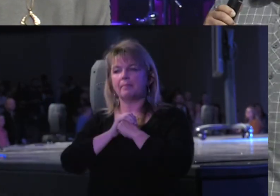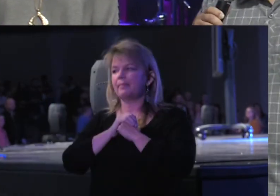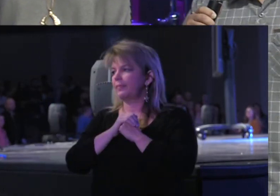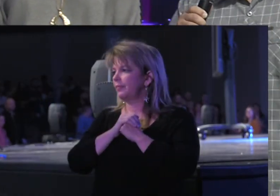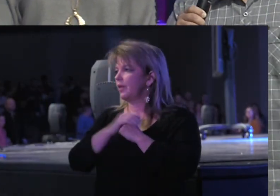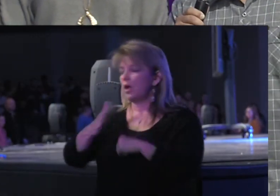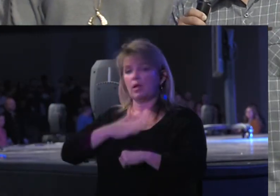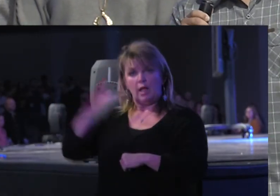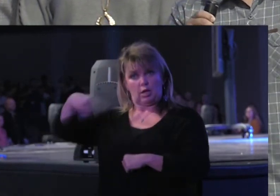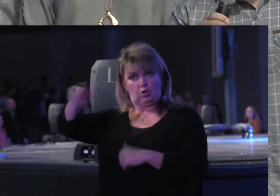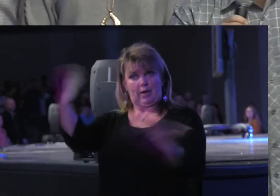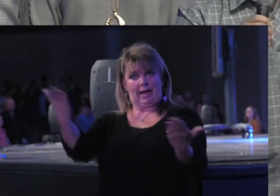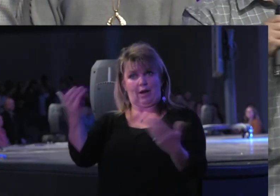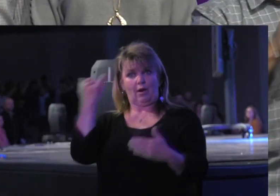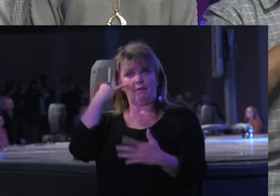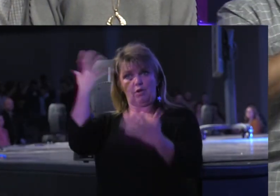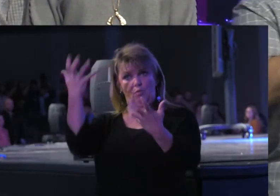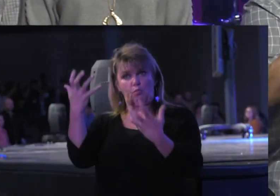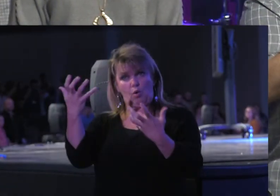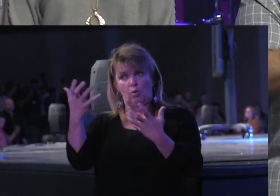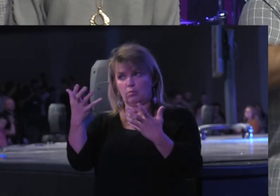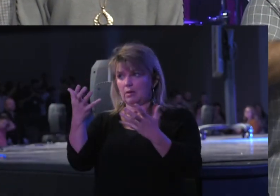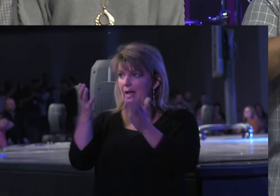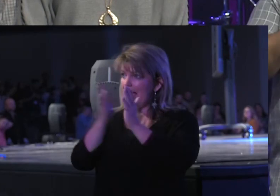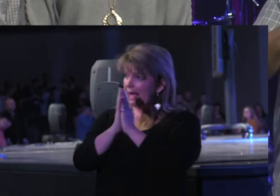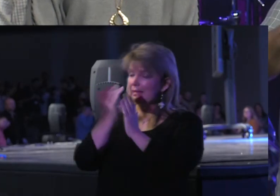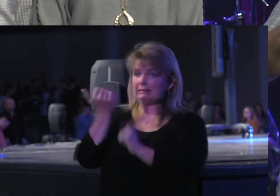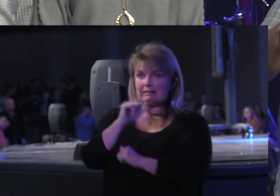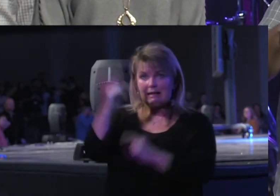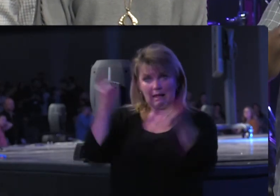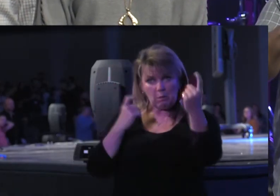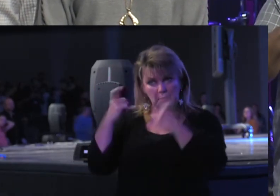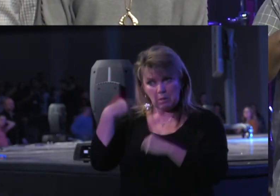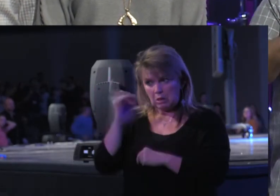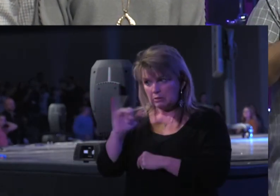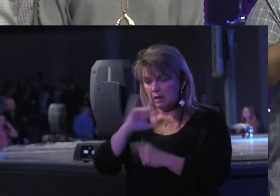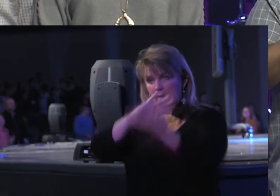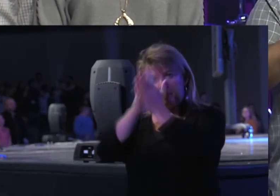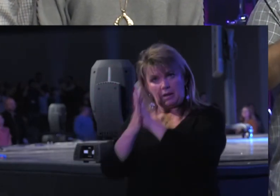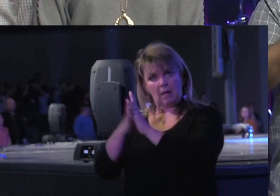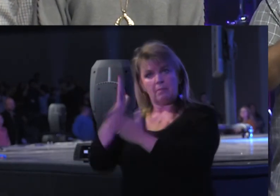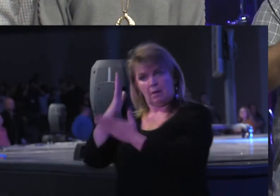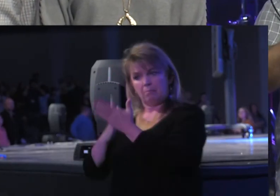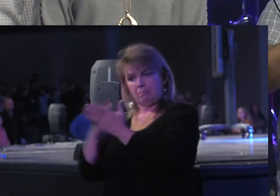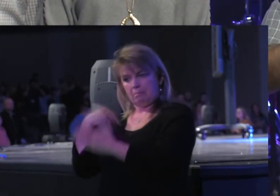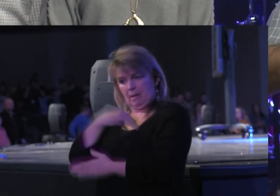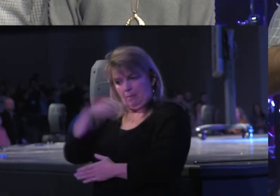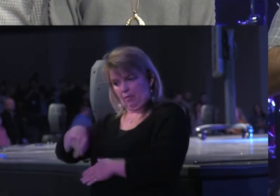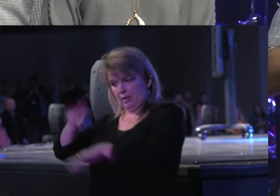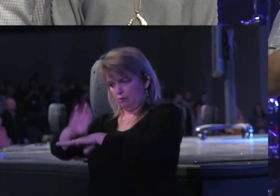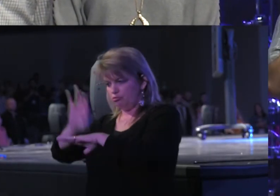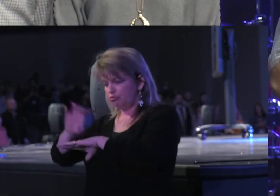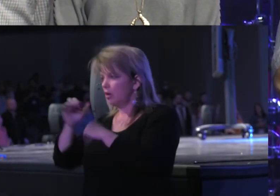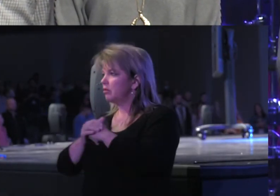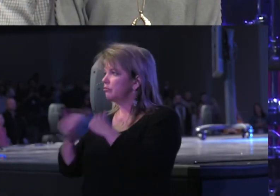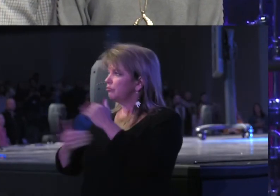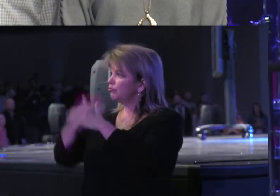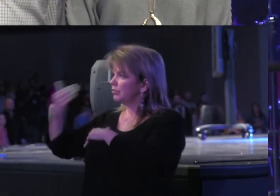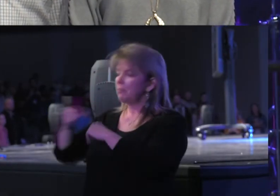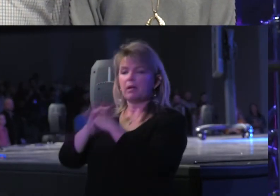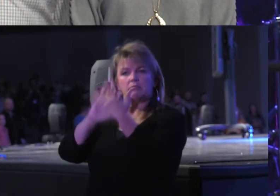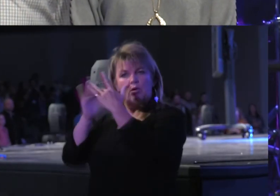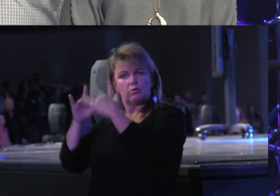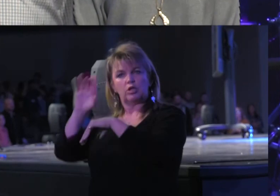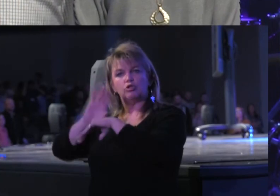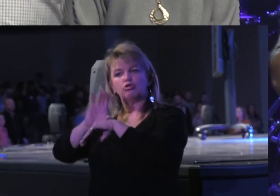and we're glad that you're here. So if you want to ask us any questions about what it looks like for you to be a part of our church family, stop by Next Steps. Go online and